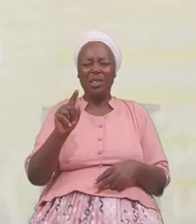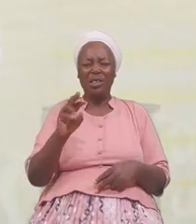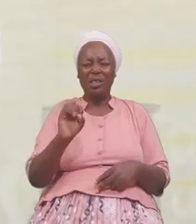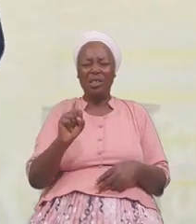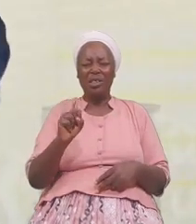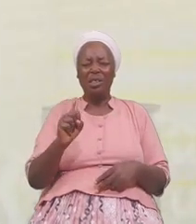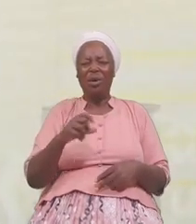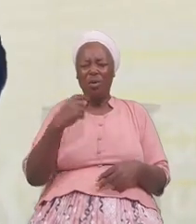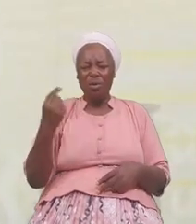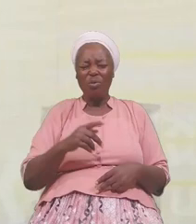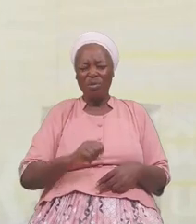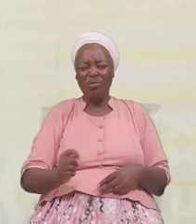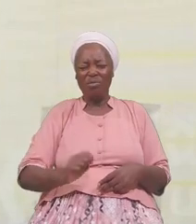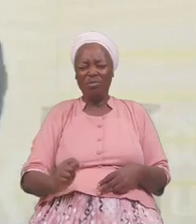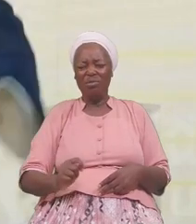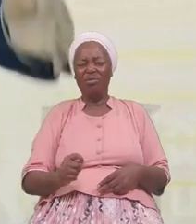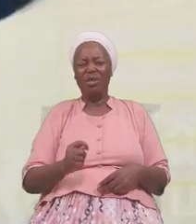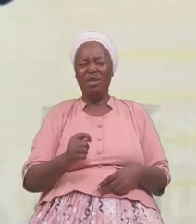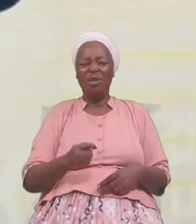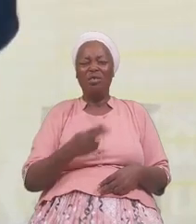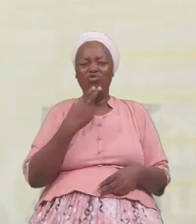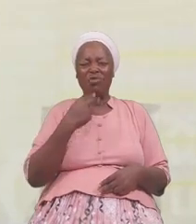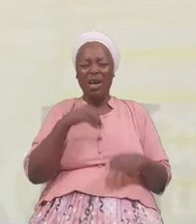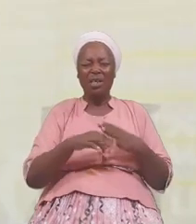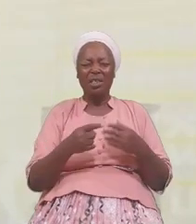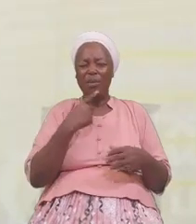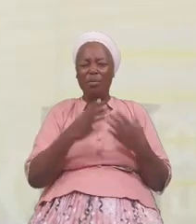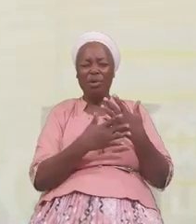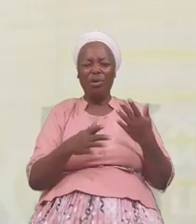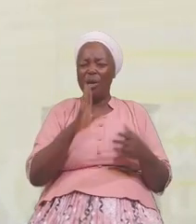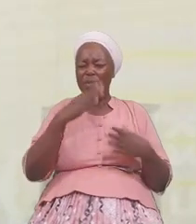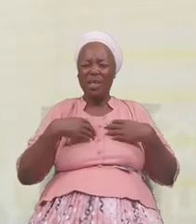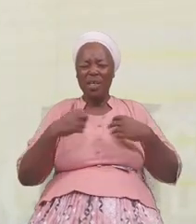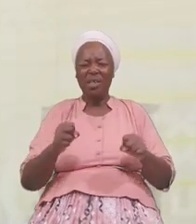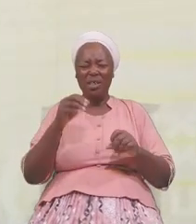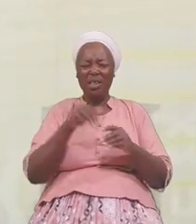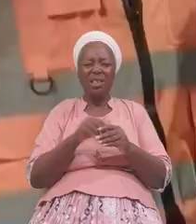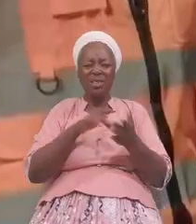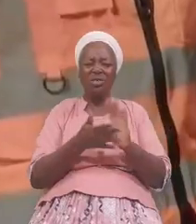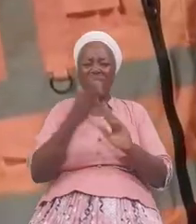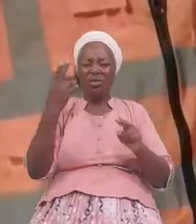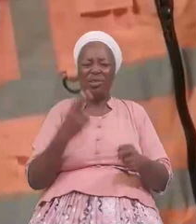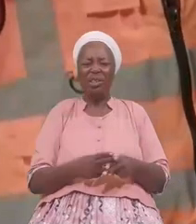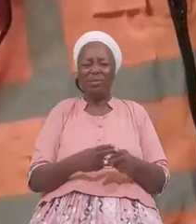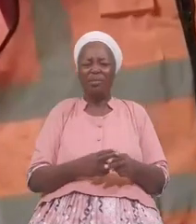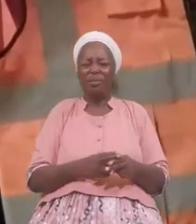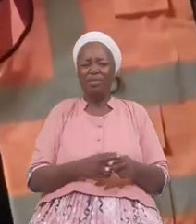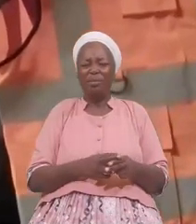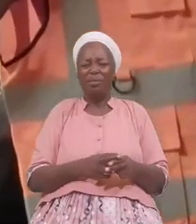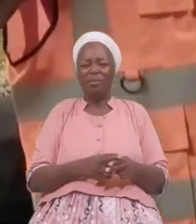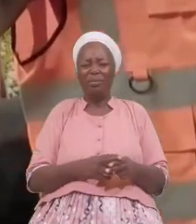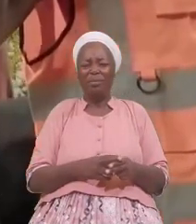urination, sugar in the blood, be healed in Jesus' name.